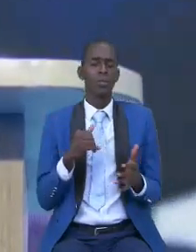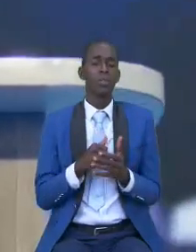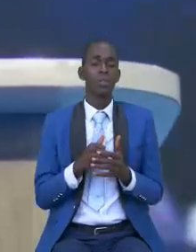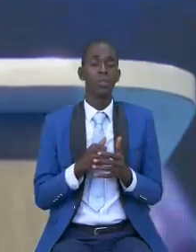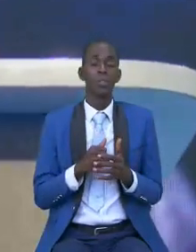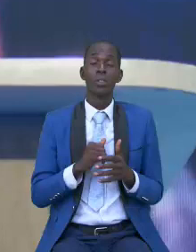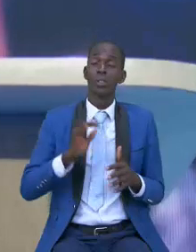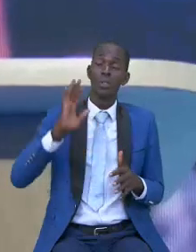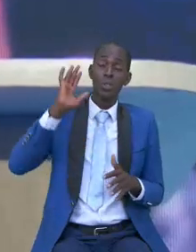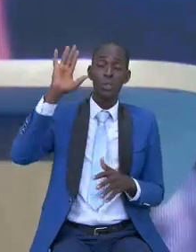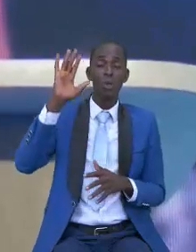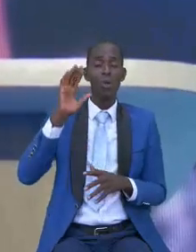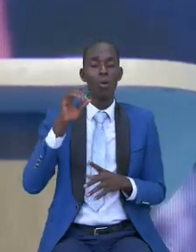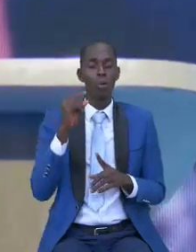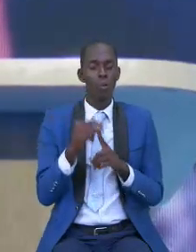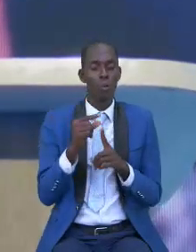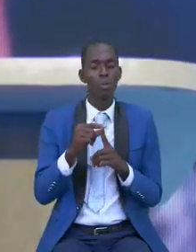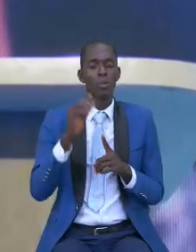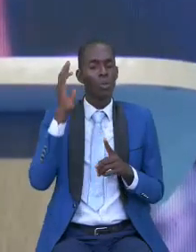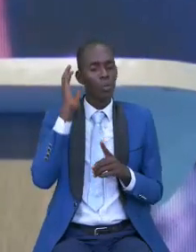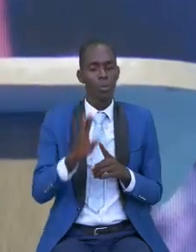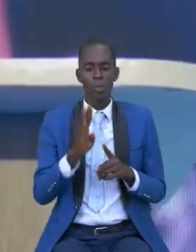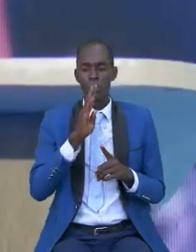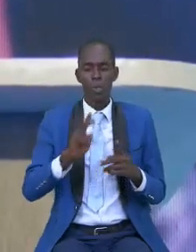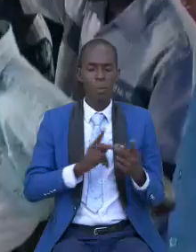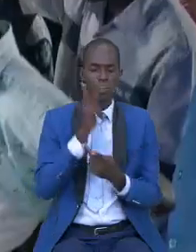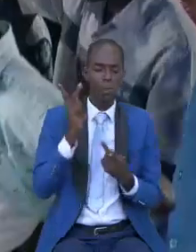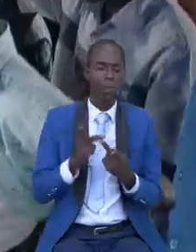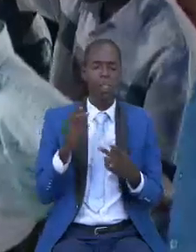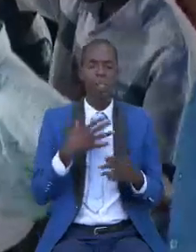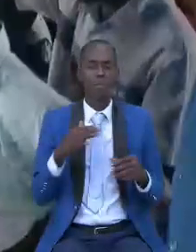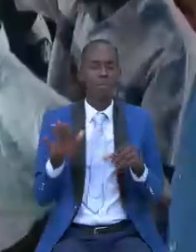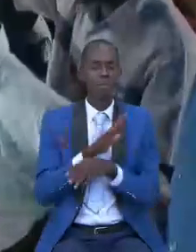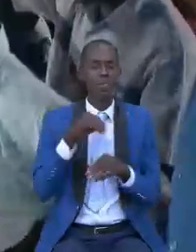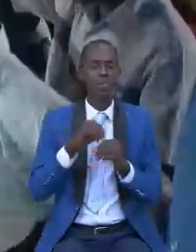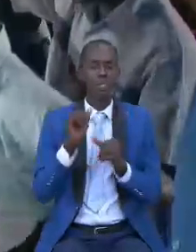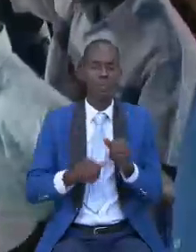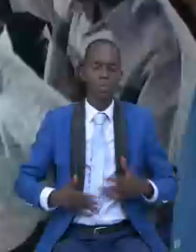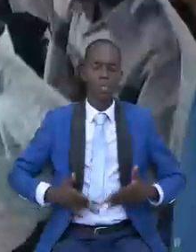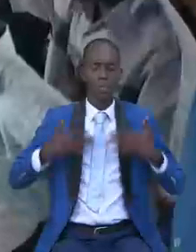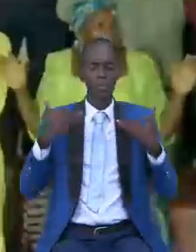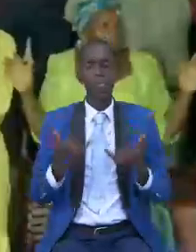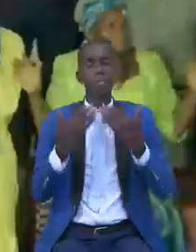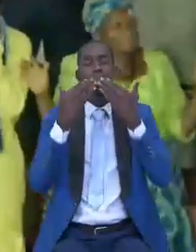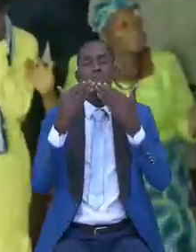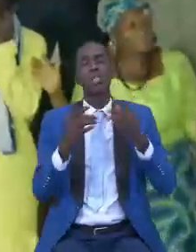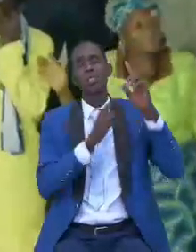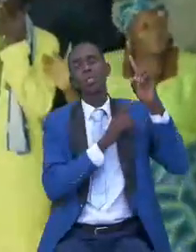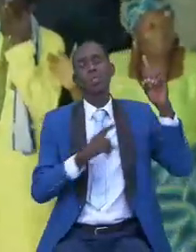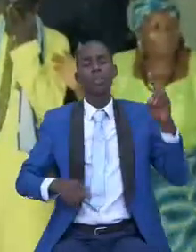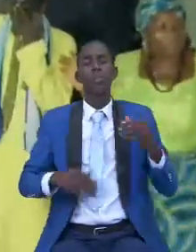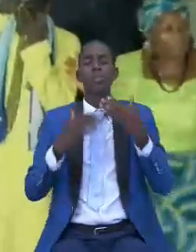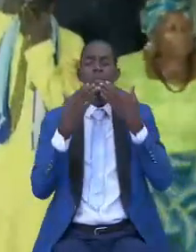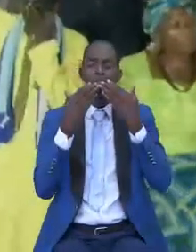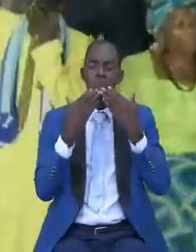will be manifest and revealed in every life right now. Thank you, Lord. Thank